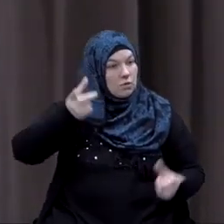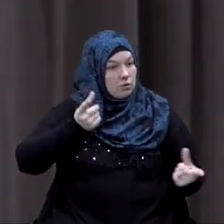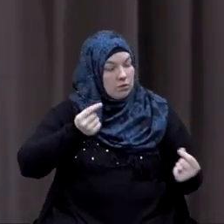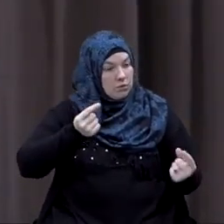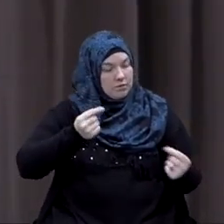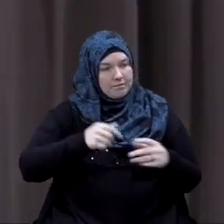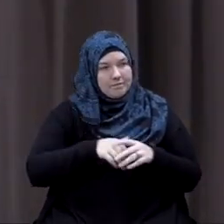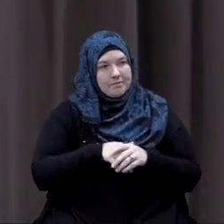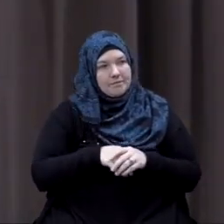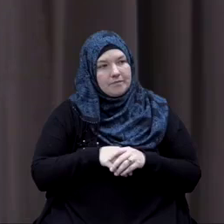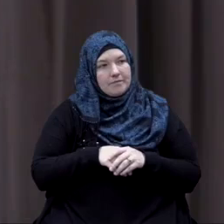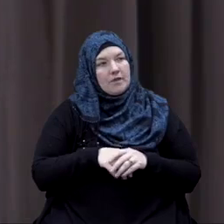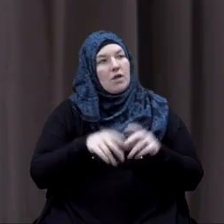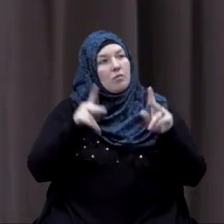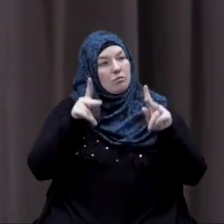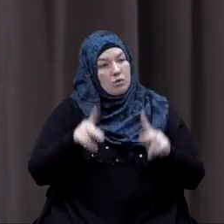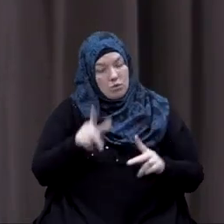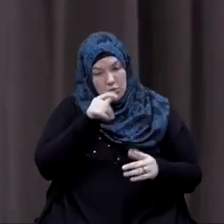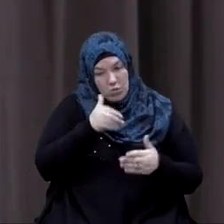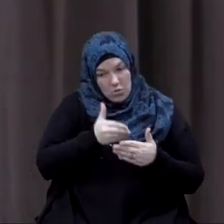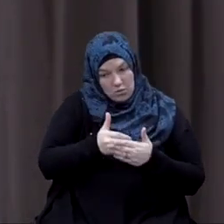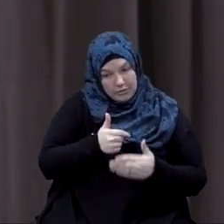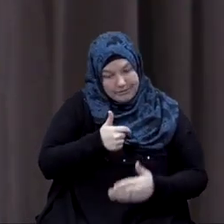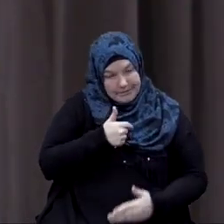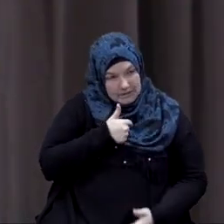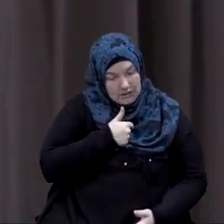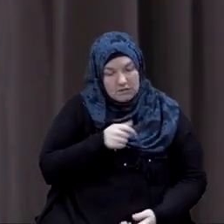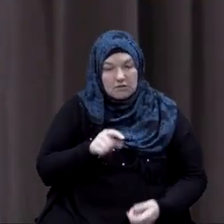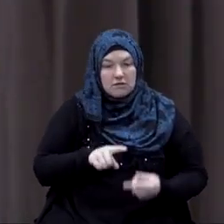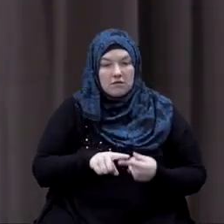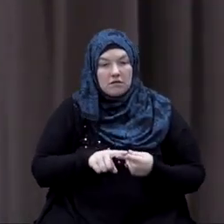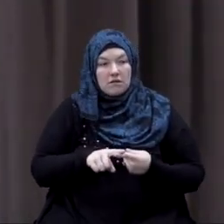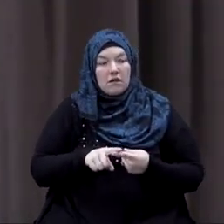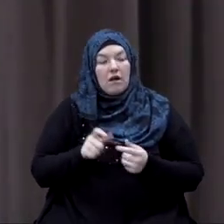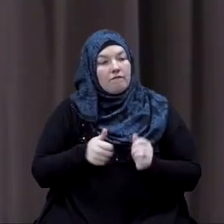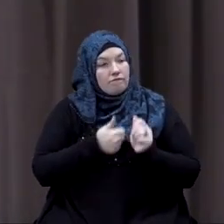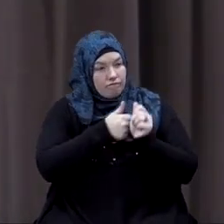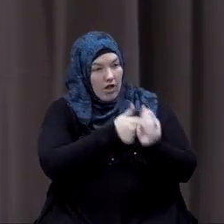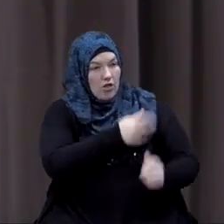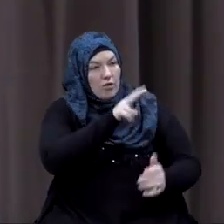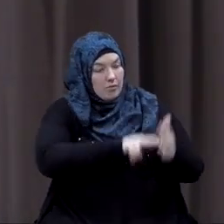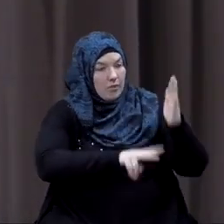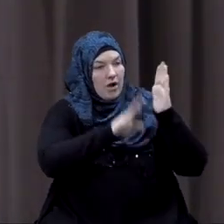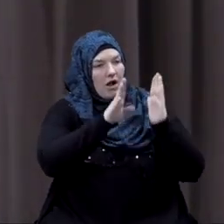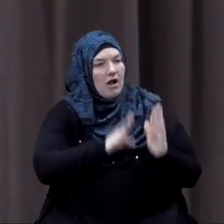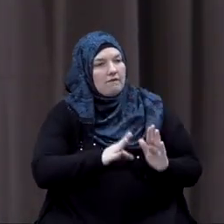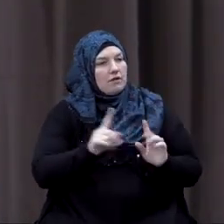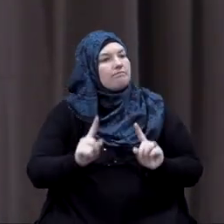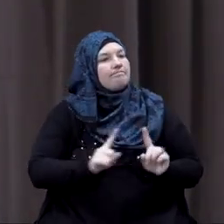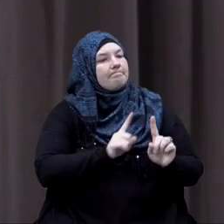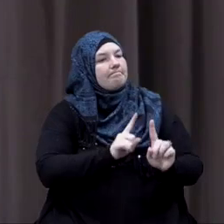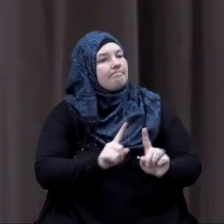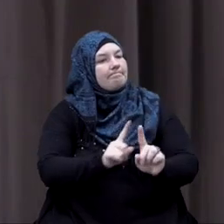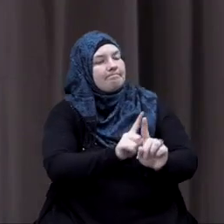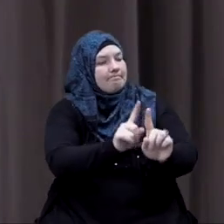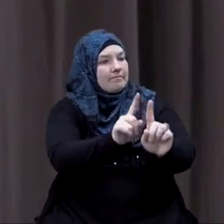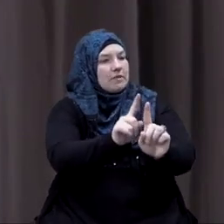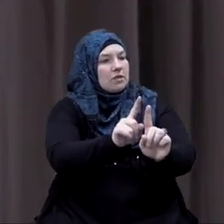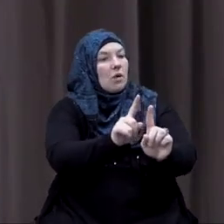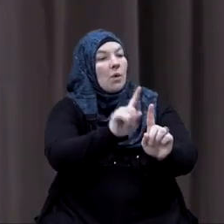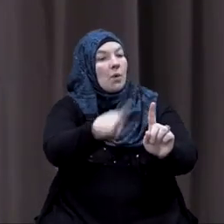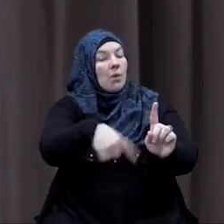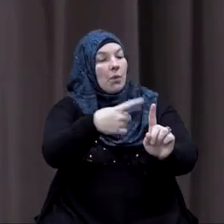person that is close to him to follow the Prophet sallallahu alaihi wasallam wherever he goes, so